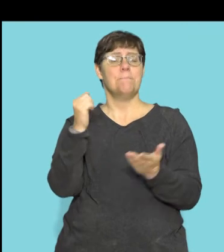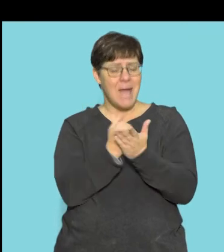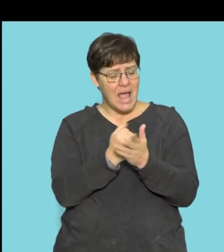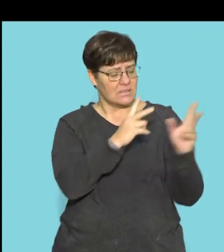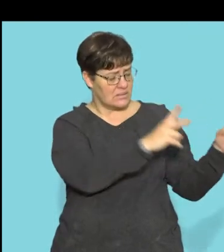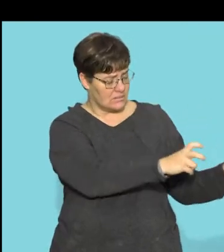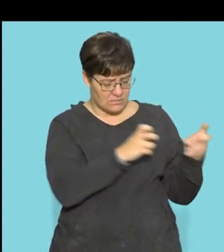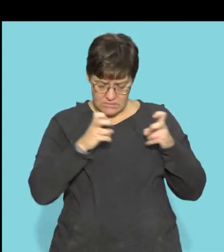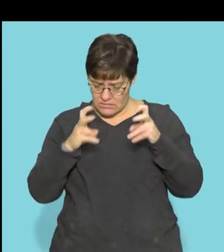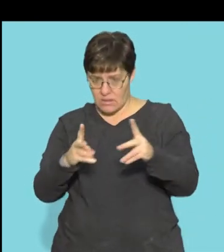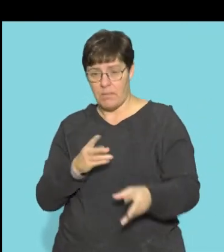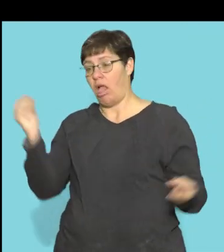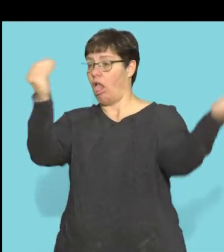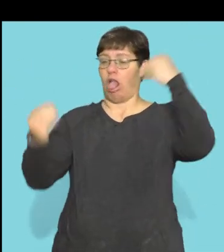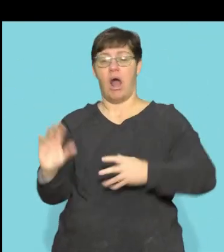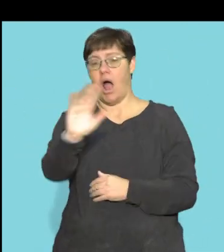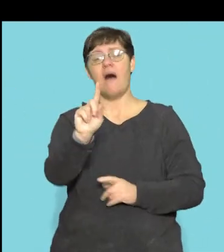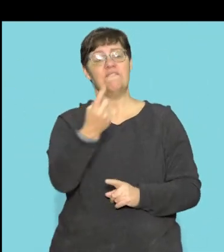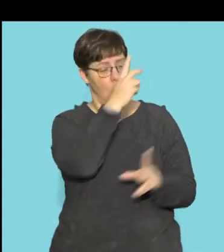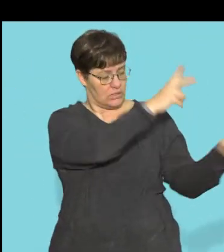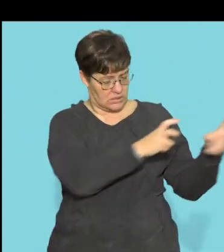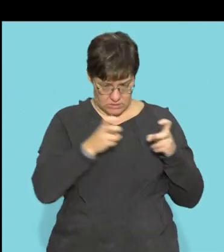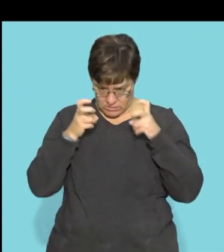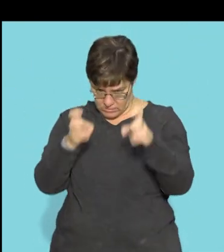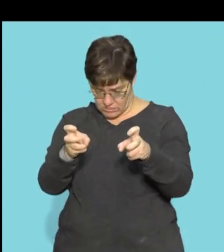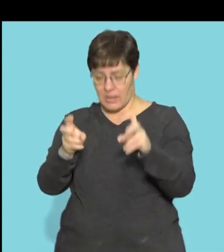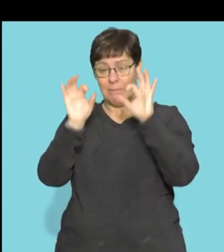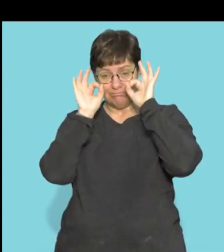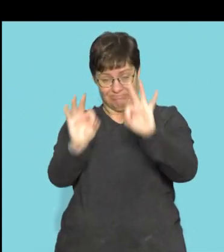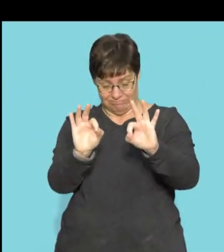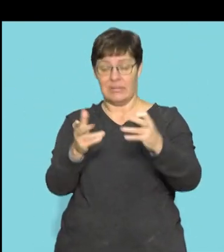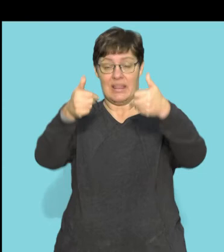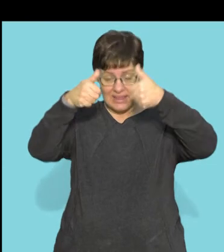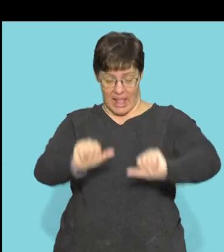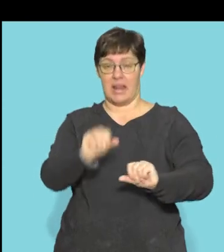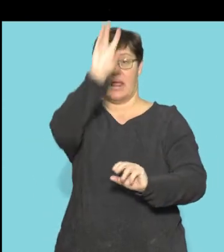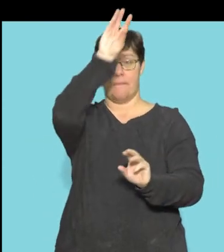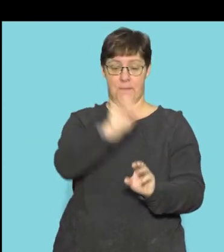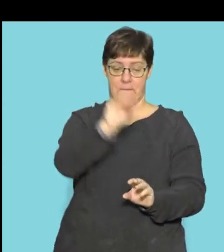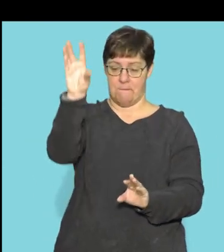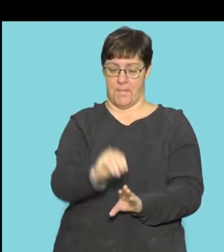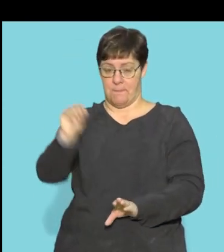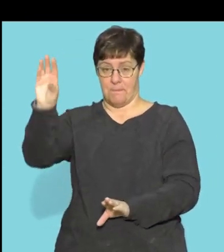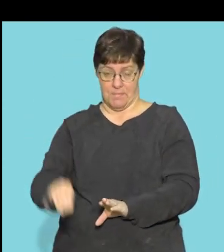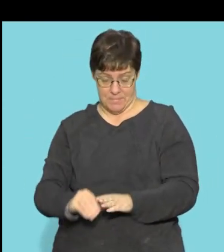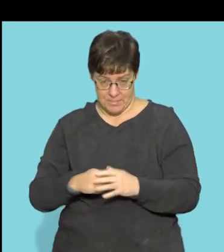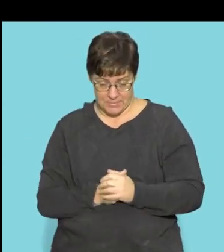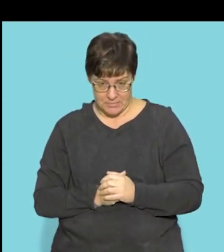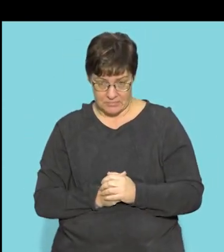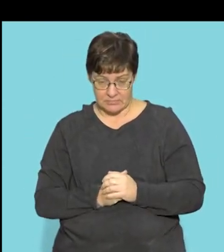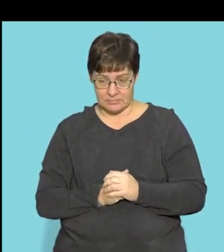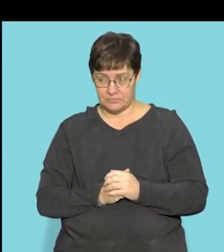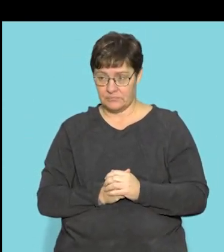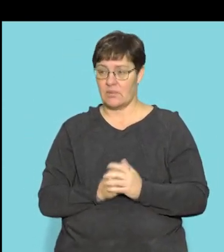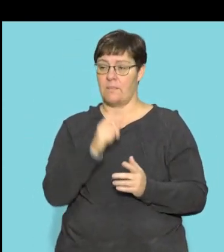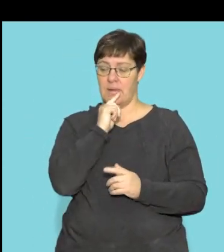I, I'm gonna substitute everything I know and then solve for what I do not know. So this will be